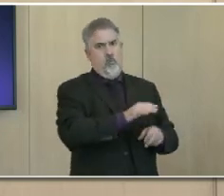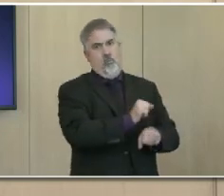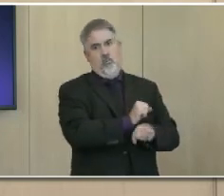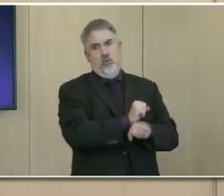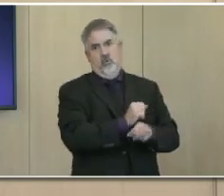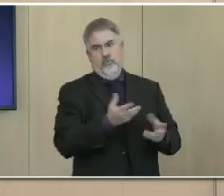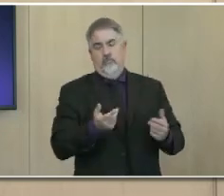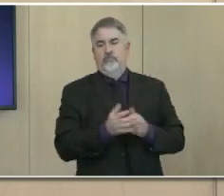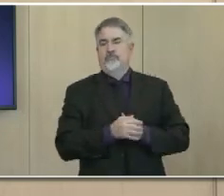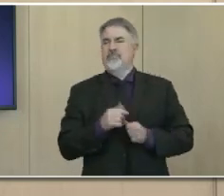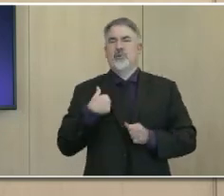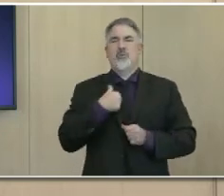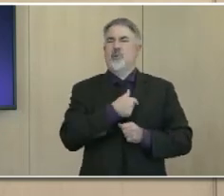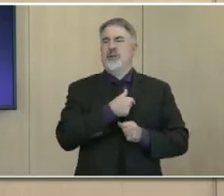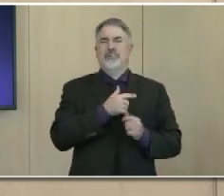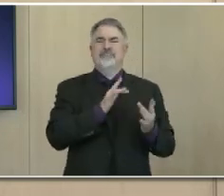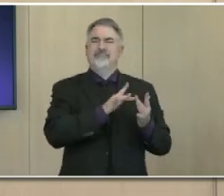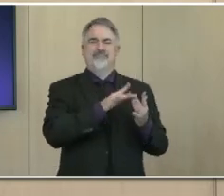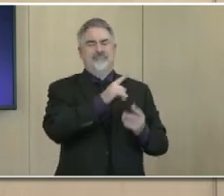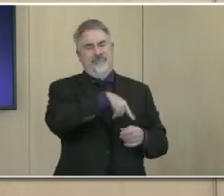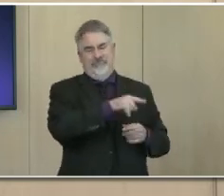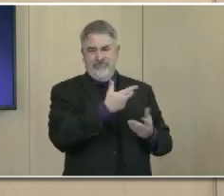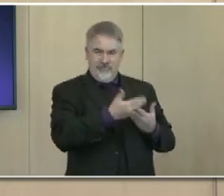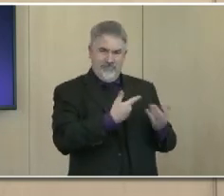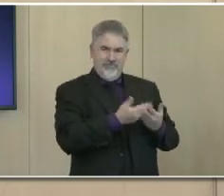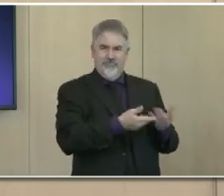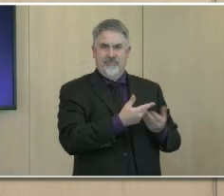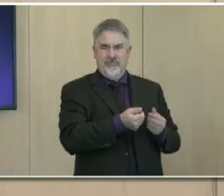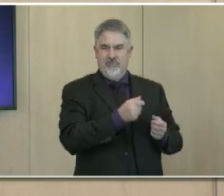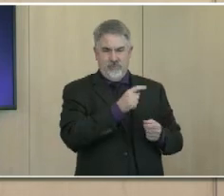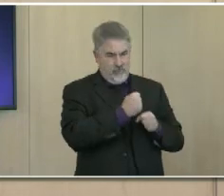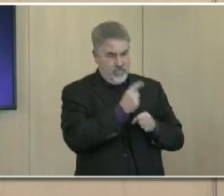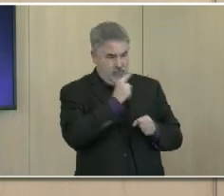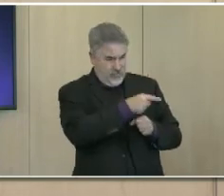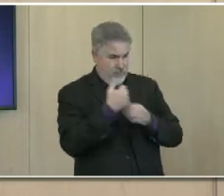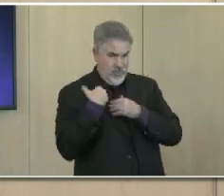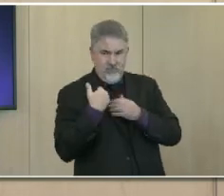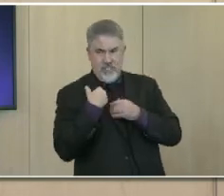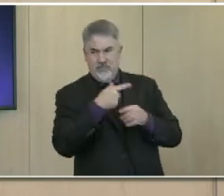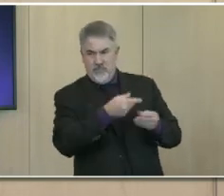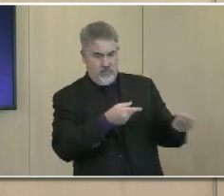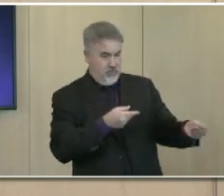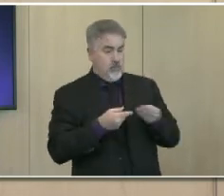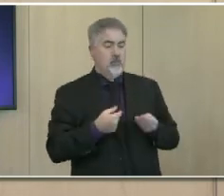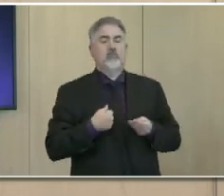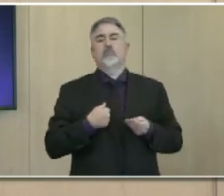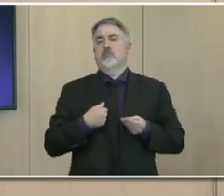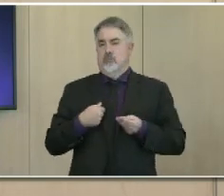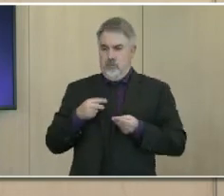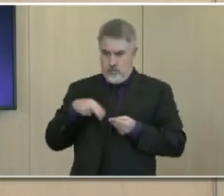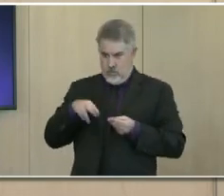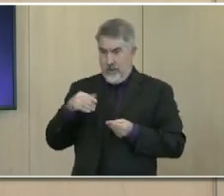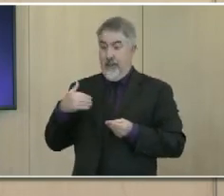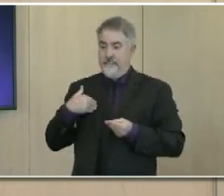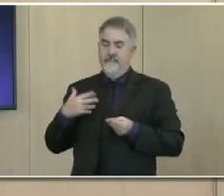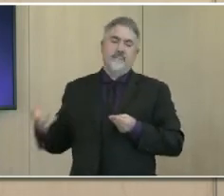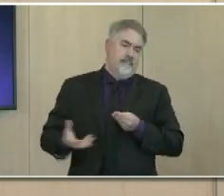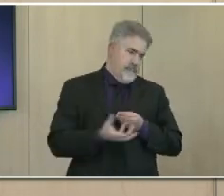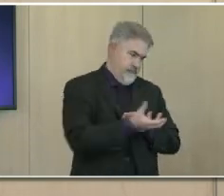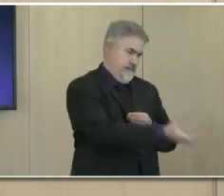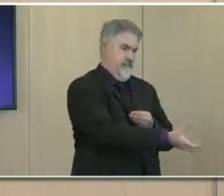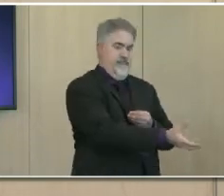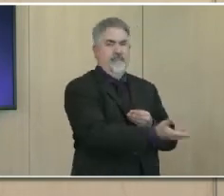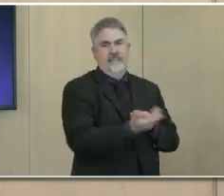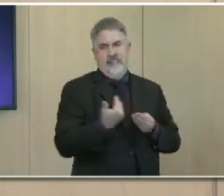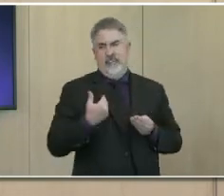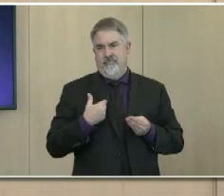Healthcare Incident Command, and they send us a resource request, and we fill everything that we can, and we get it to them in a timely